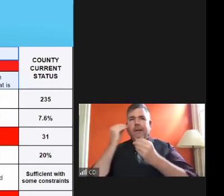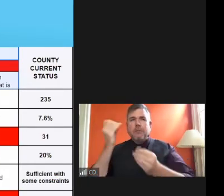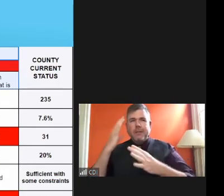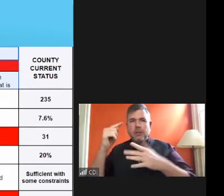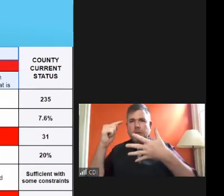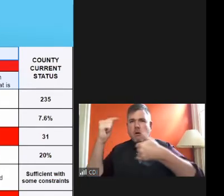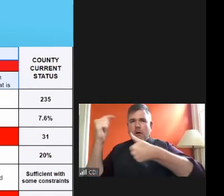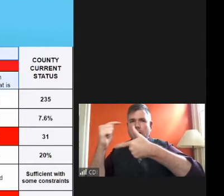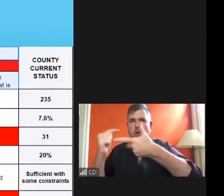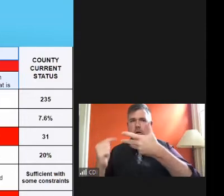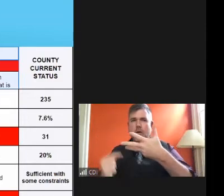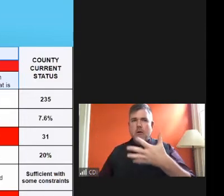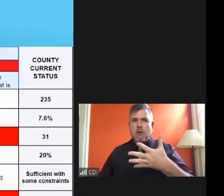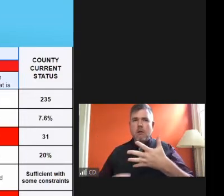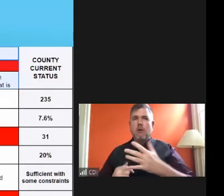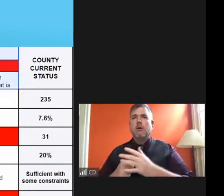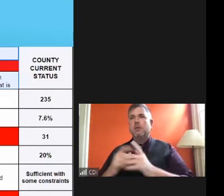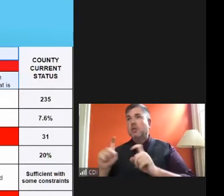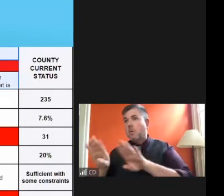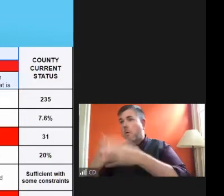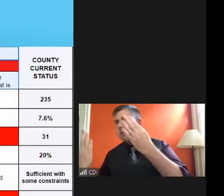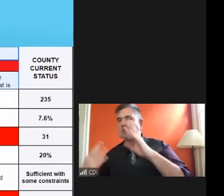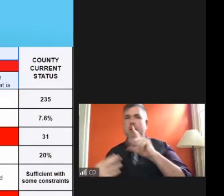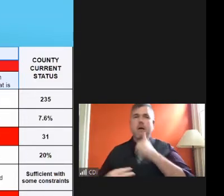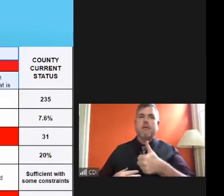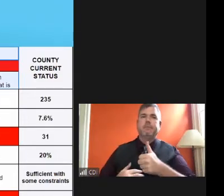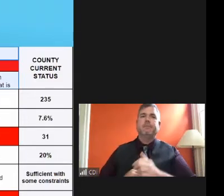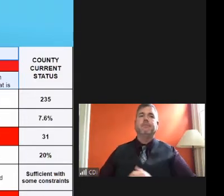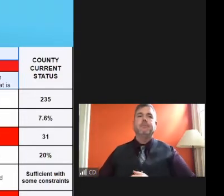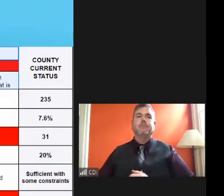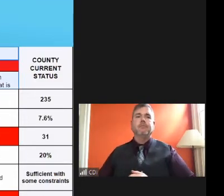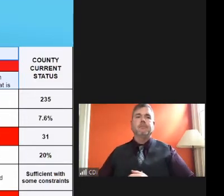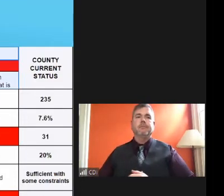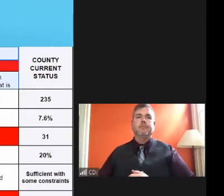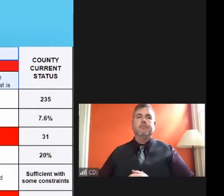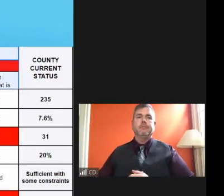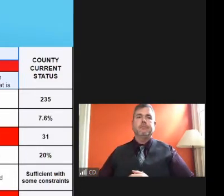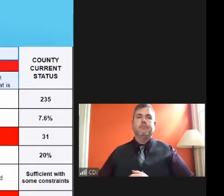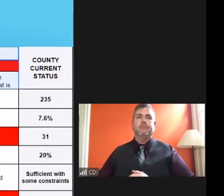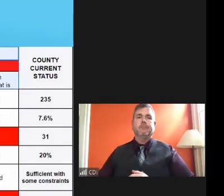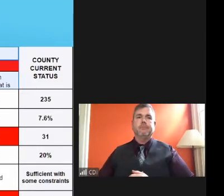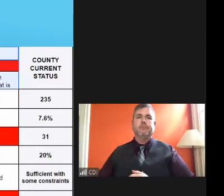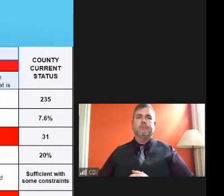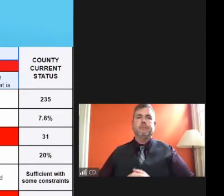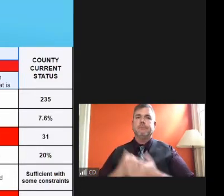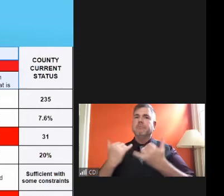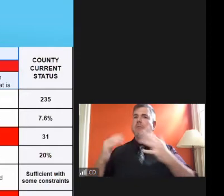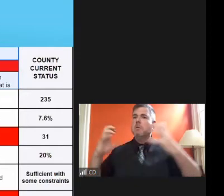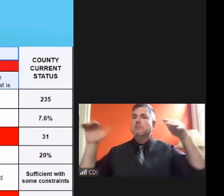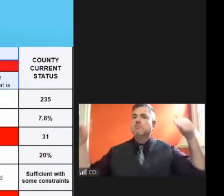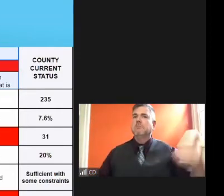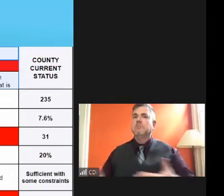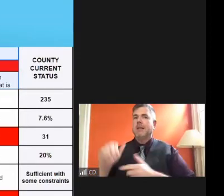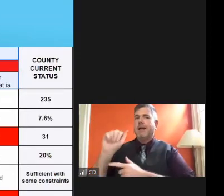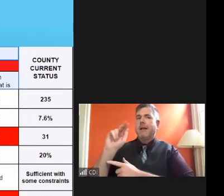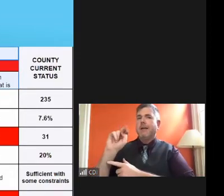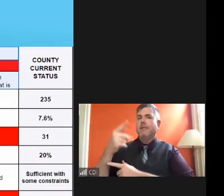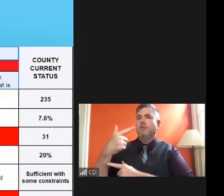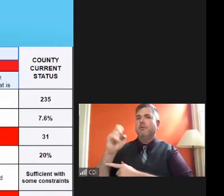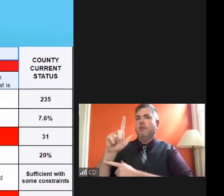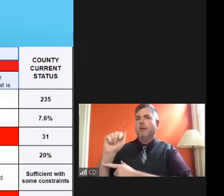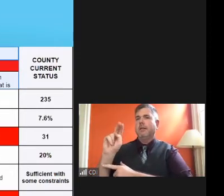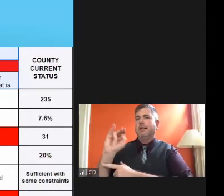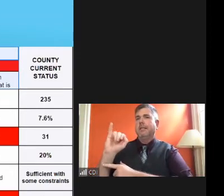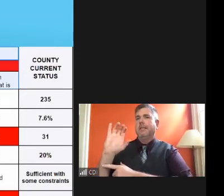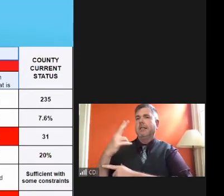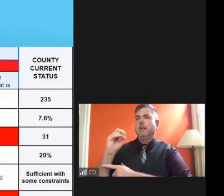anything else about this? I want to introduce Angela Nicholson's the director of our Emergency Operations Center and really is the glue that